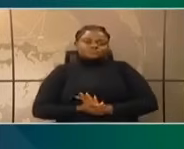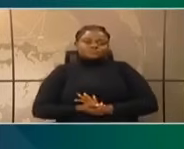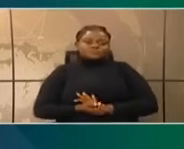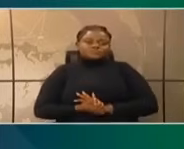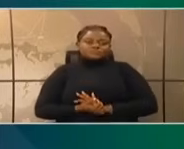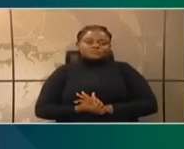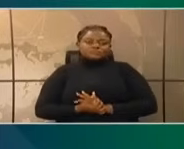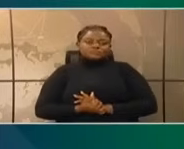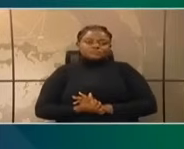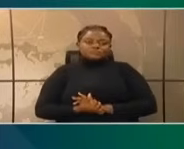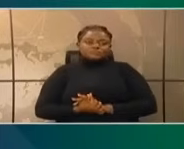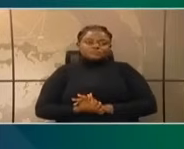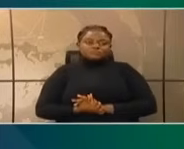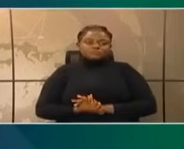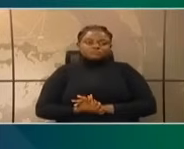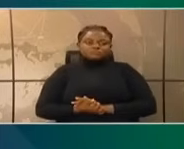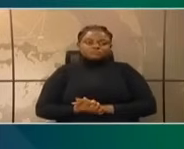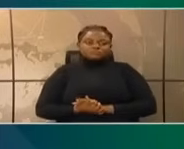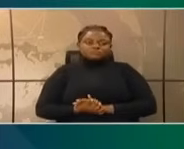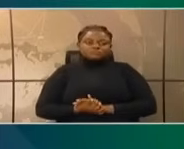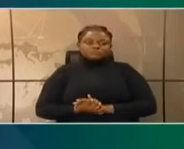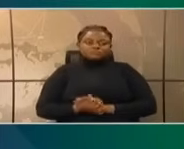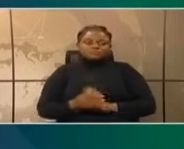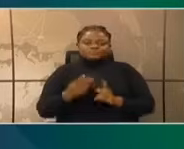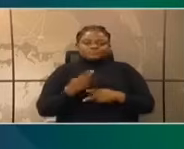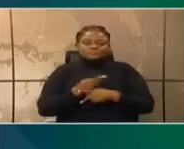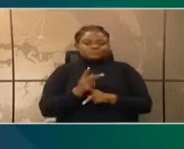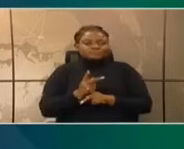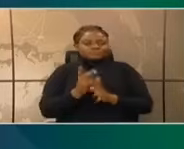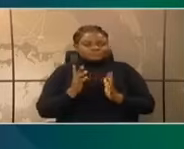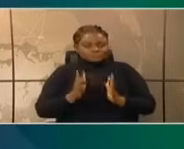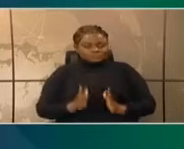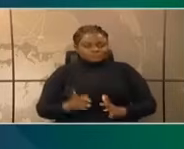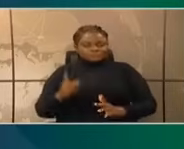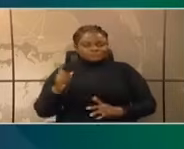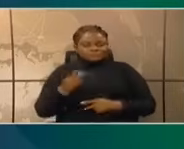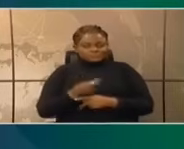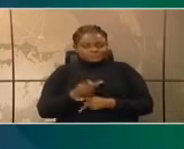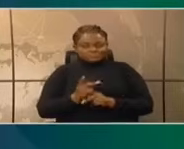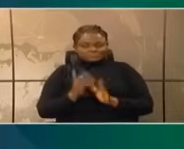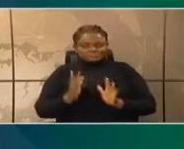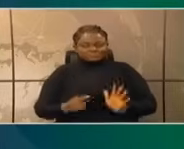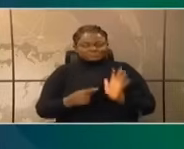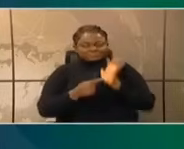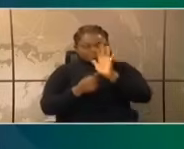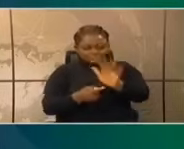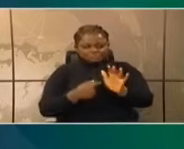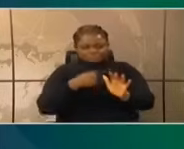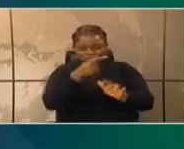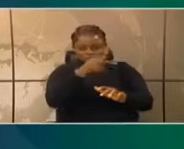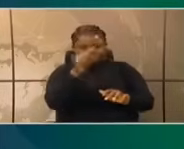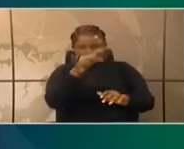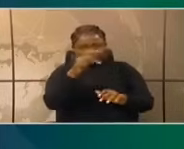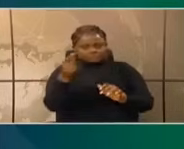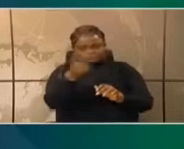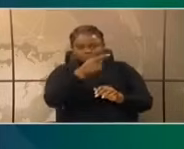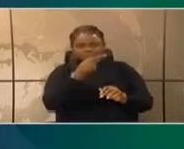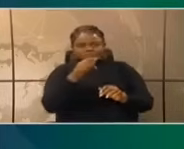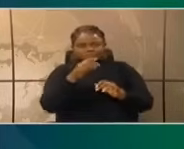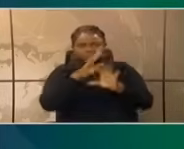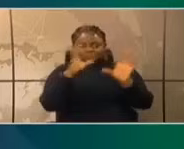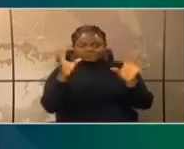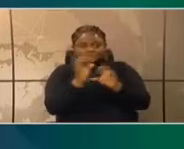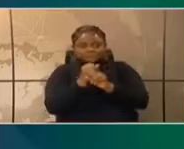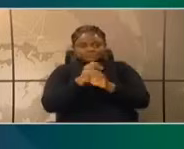ye dwene mu wo so so wa chere to afa hello mami ade no fa samri ne